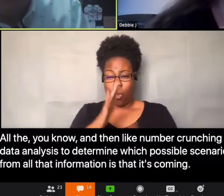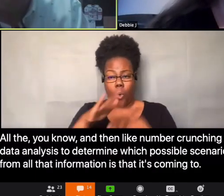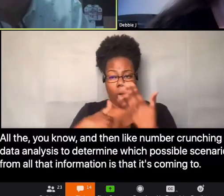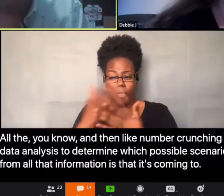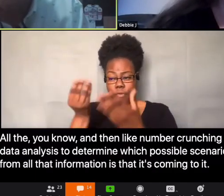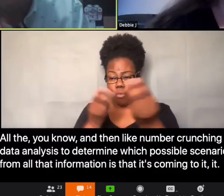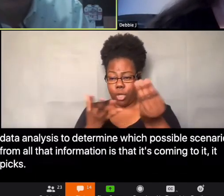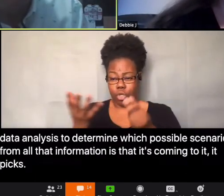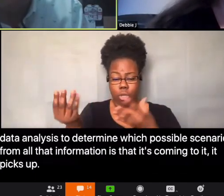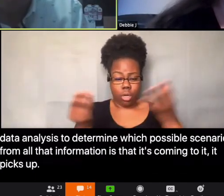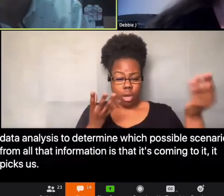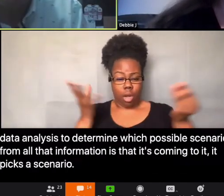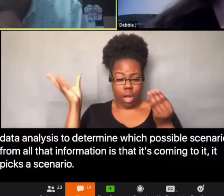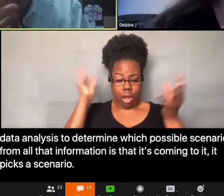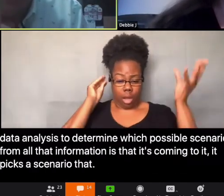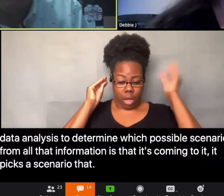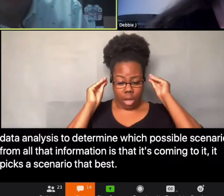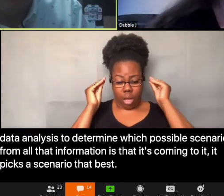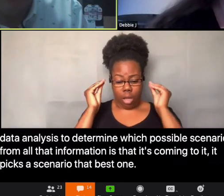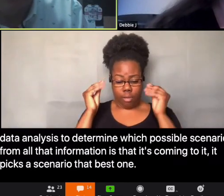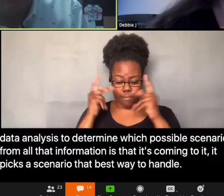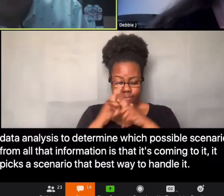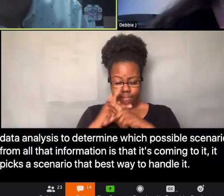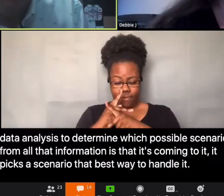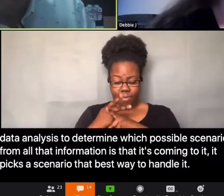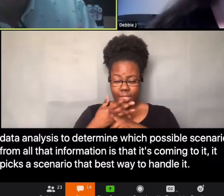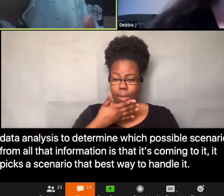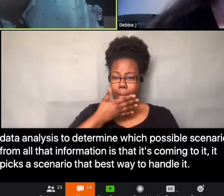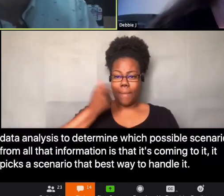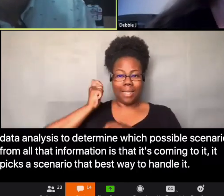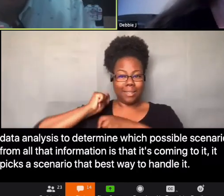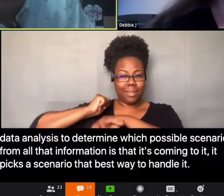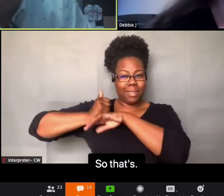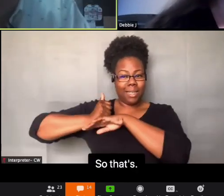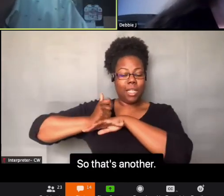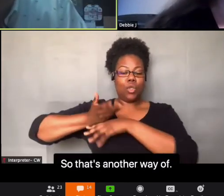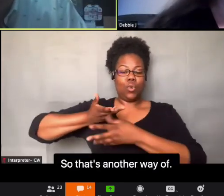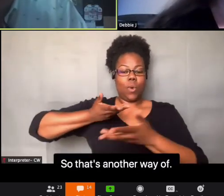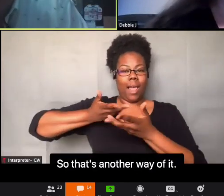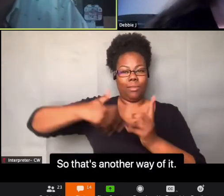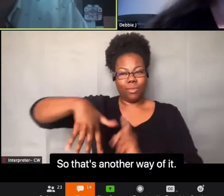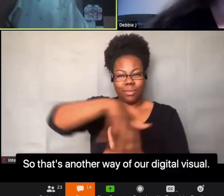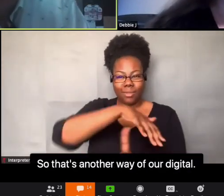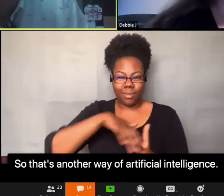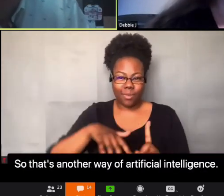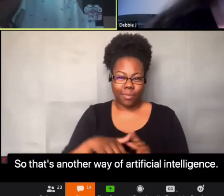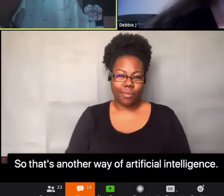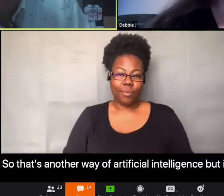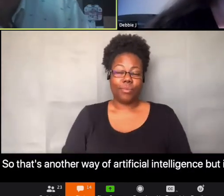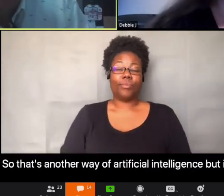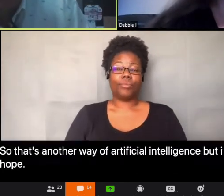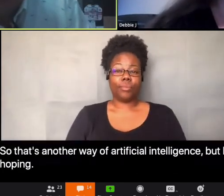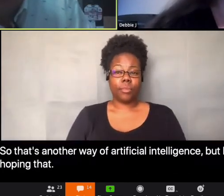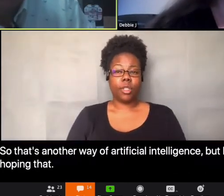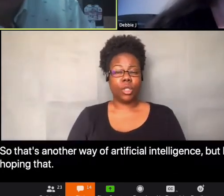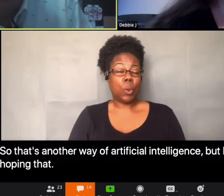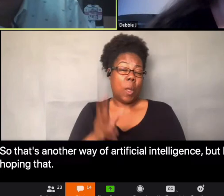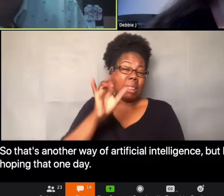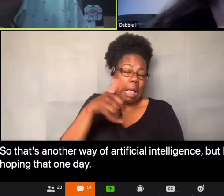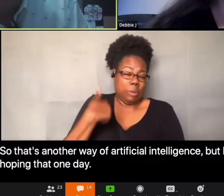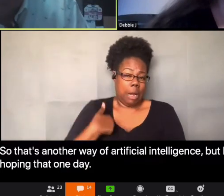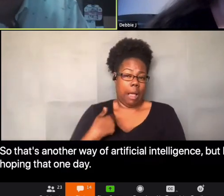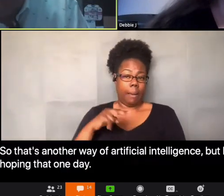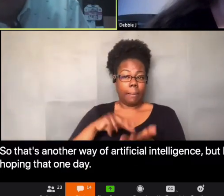to it, it picks a scenario that best will handle it. So that's another way of artificial intelligence, but I'm hoping that one